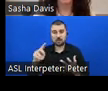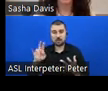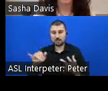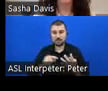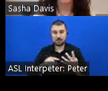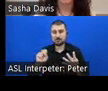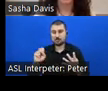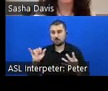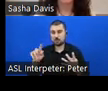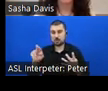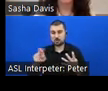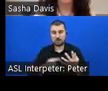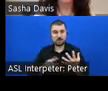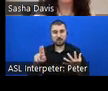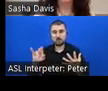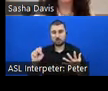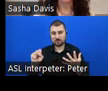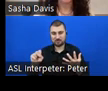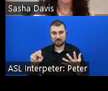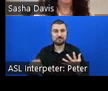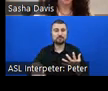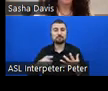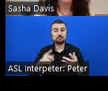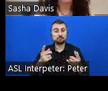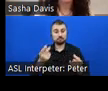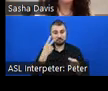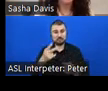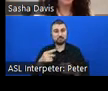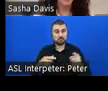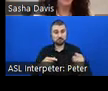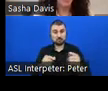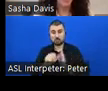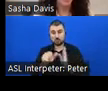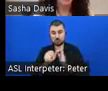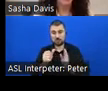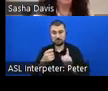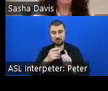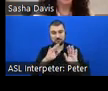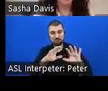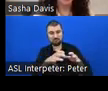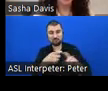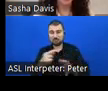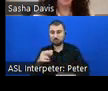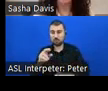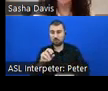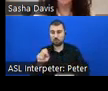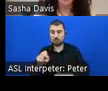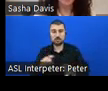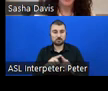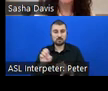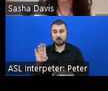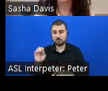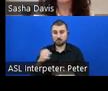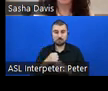and Louis-Michel Alchemius. There's some sculpture by Chaim Gross, as well as an Igbo maiden